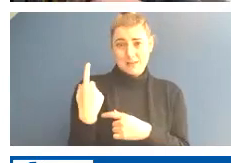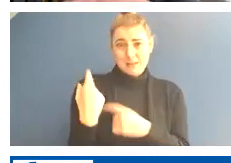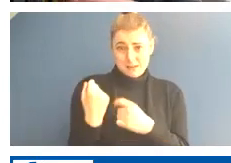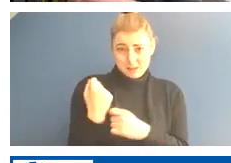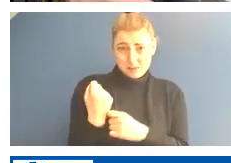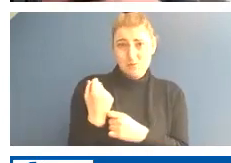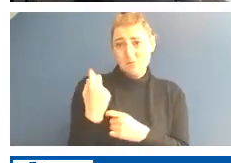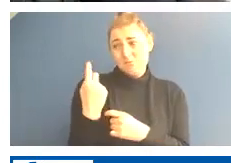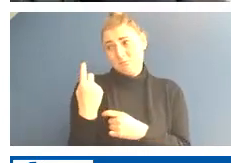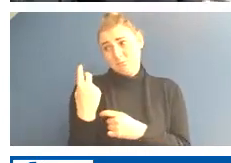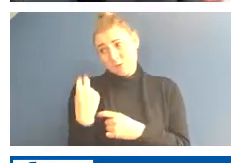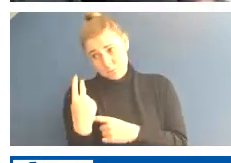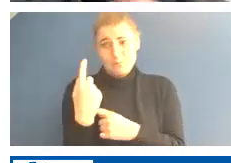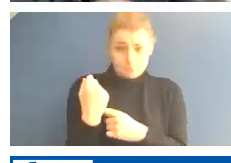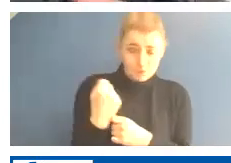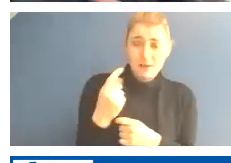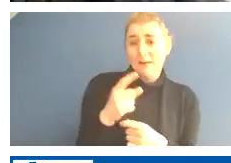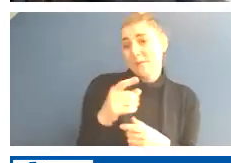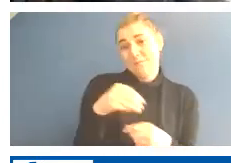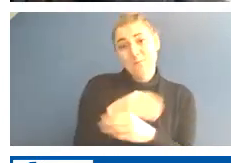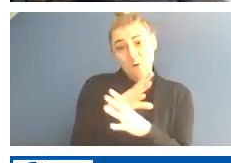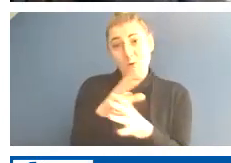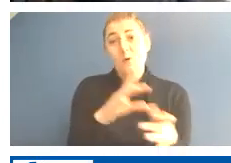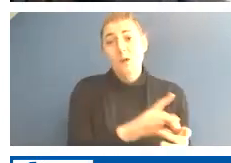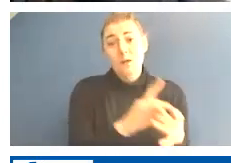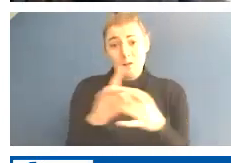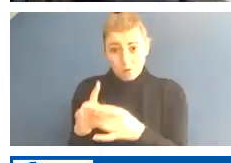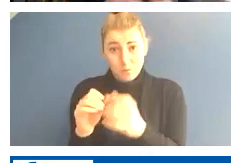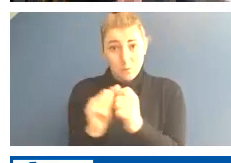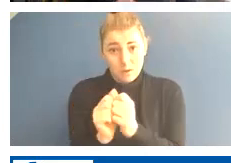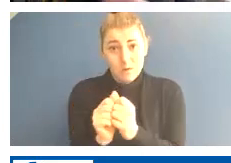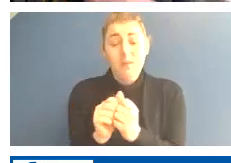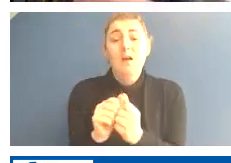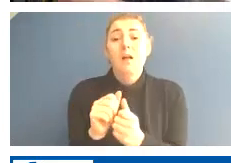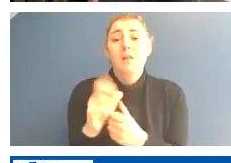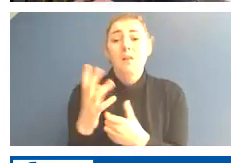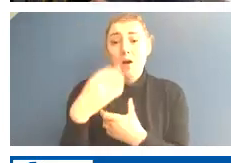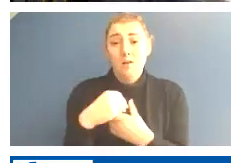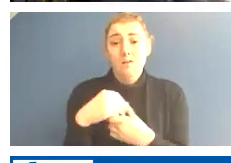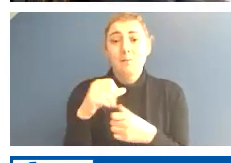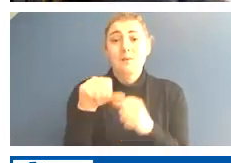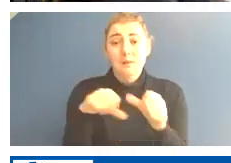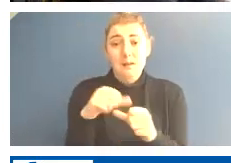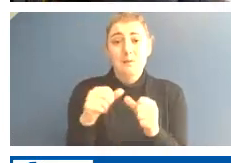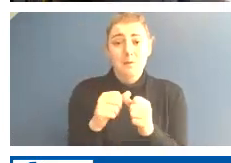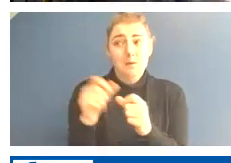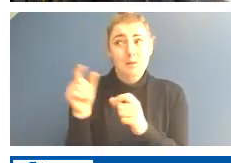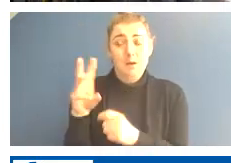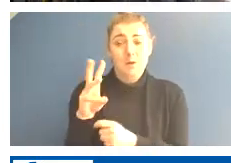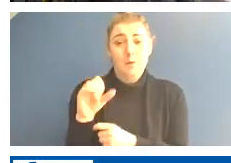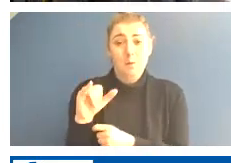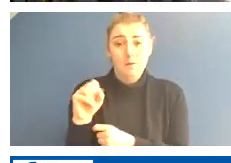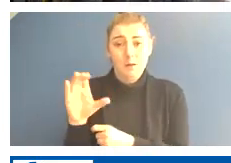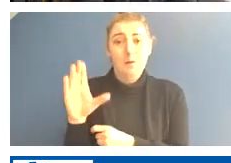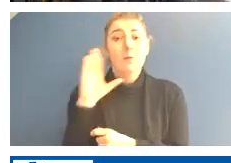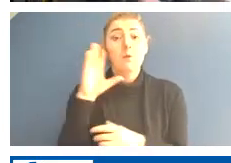virtual in conjunction with the Autism Society of Greater Wisconsin. We will be back in person this year in the